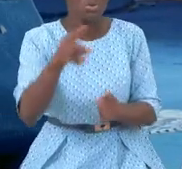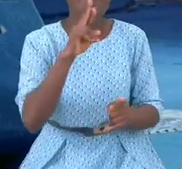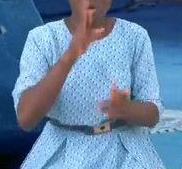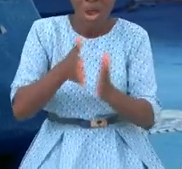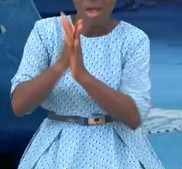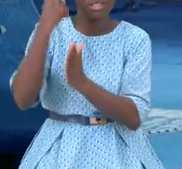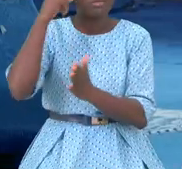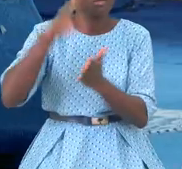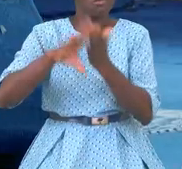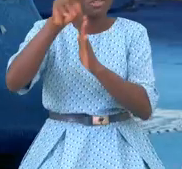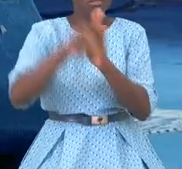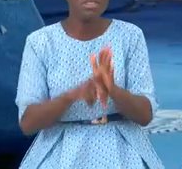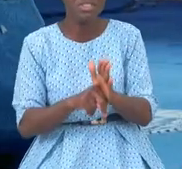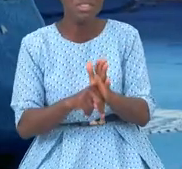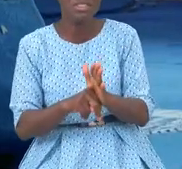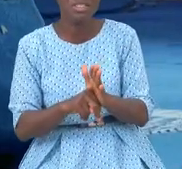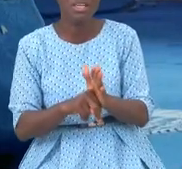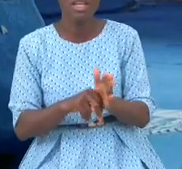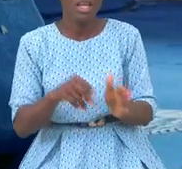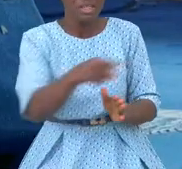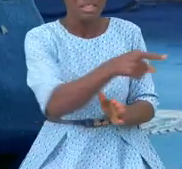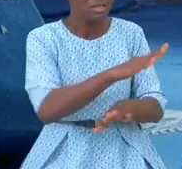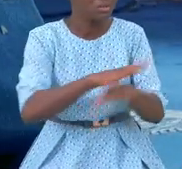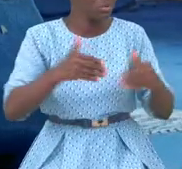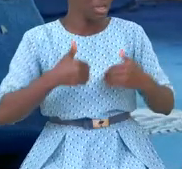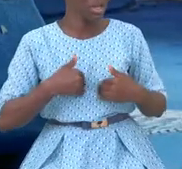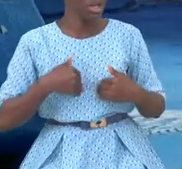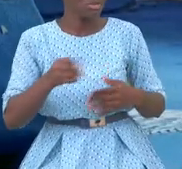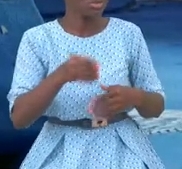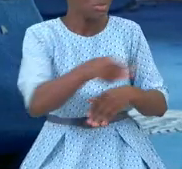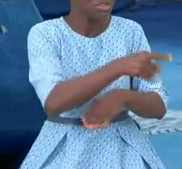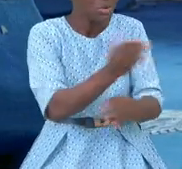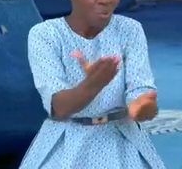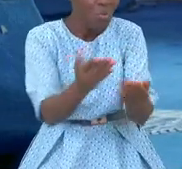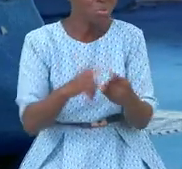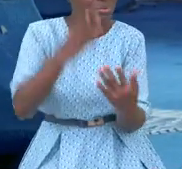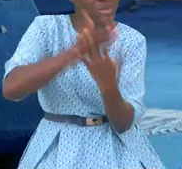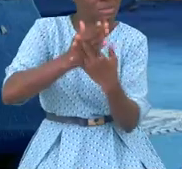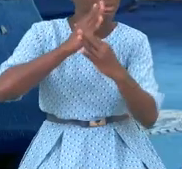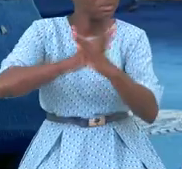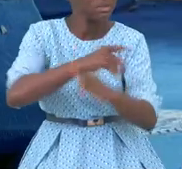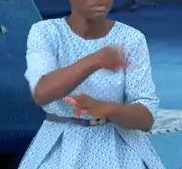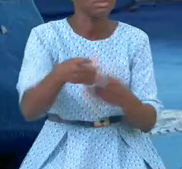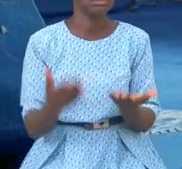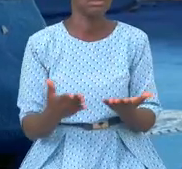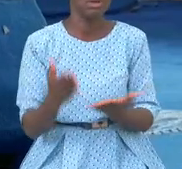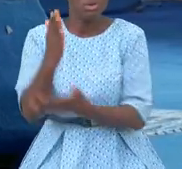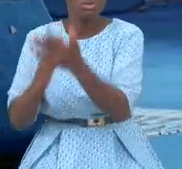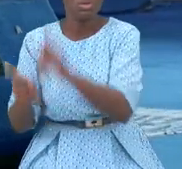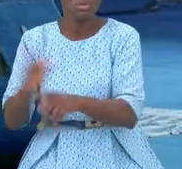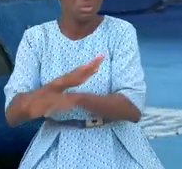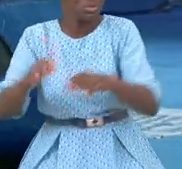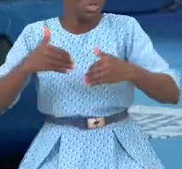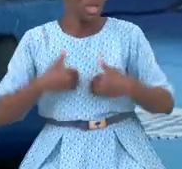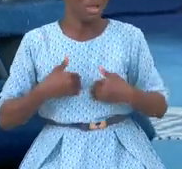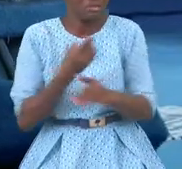don't have, so they want to shut you up. There are people that don't have healing or deliverance, and you want healing, and they know that